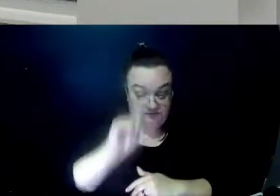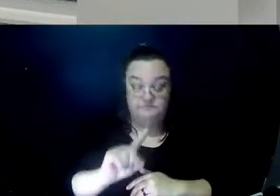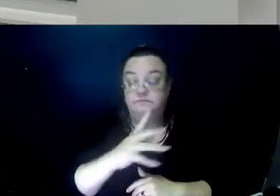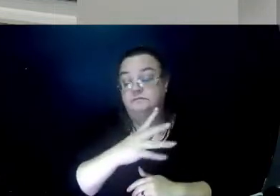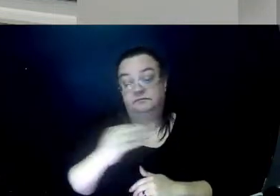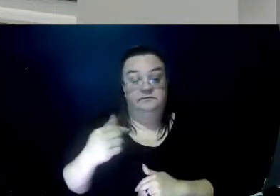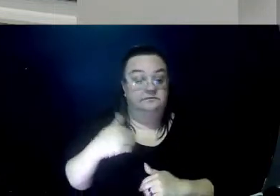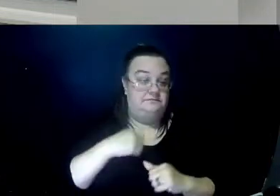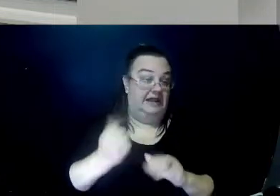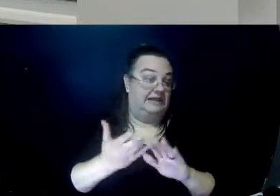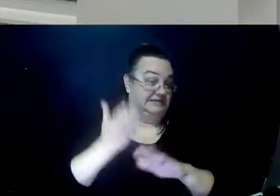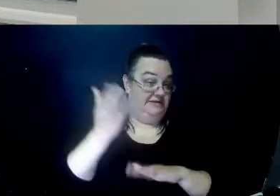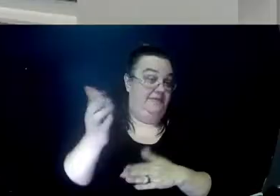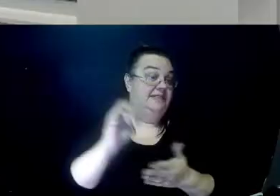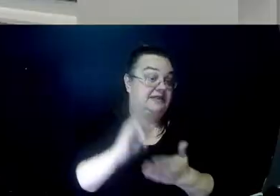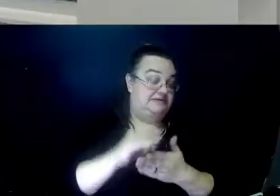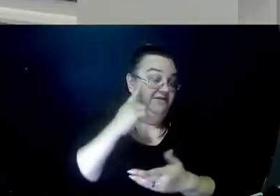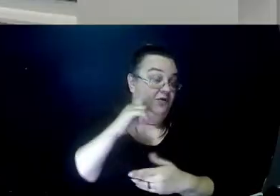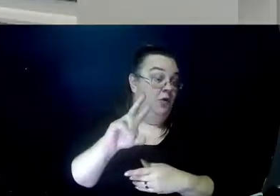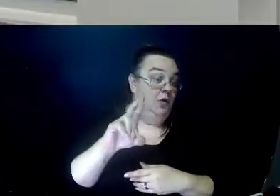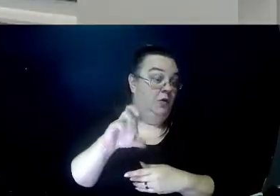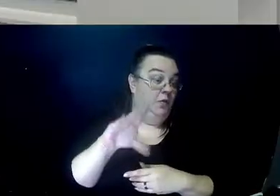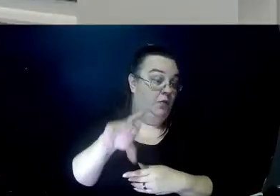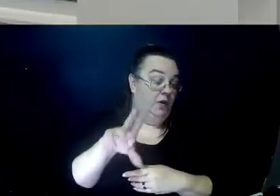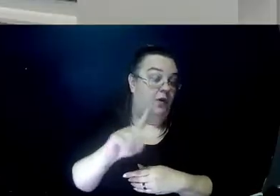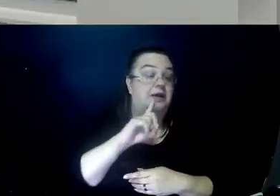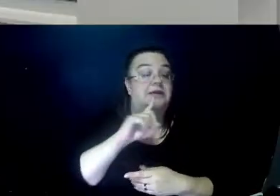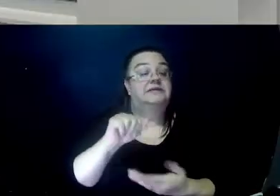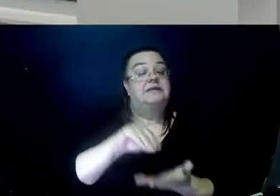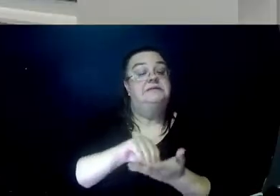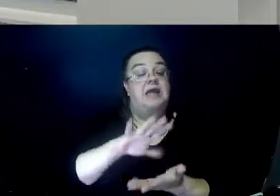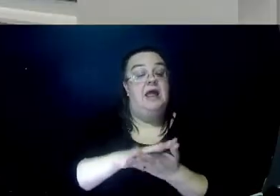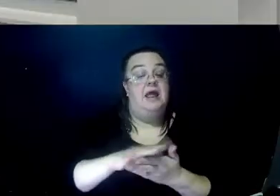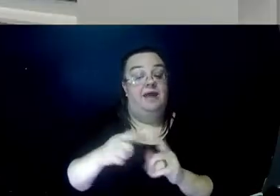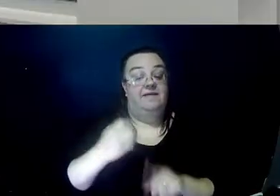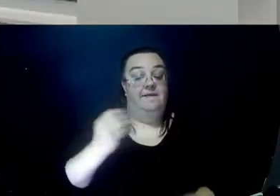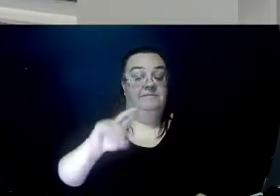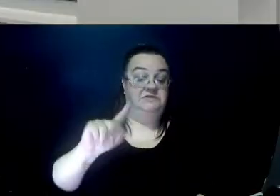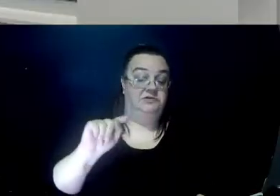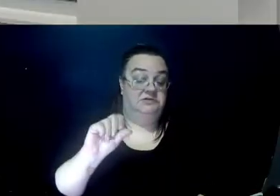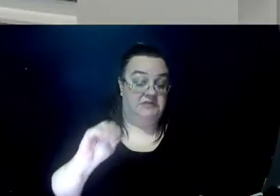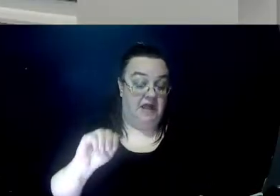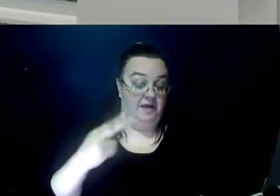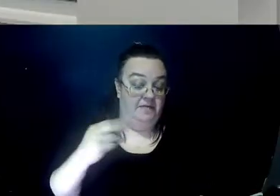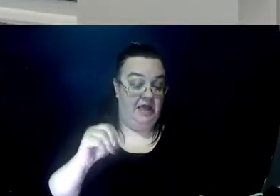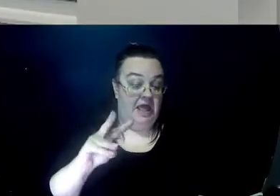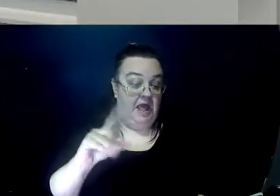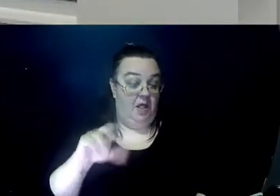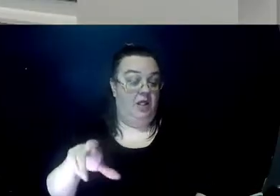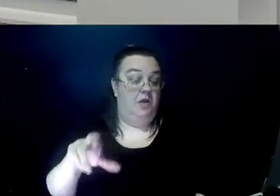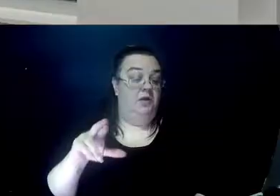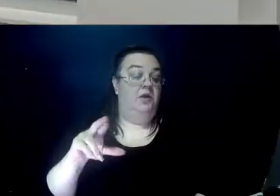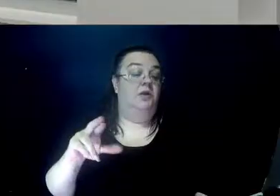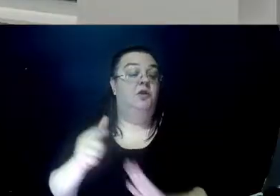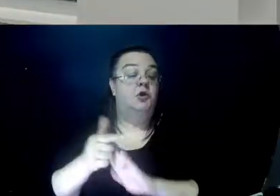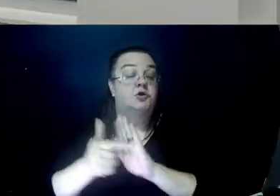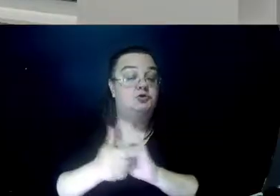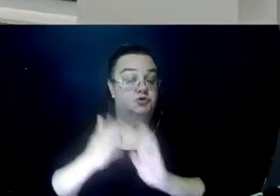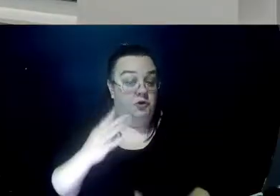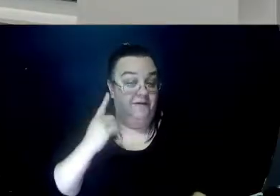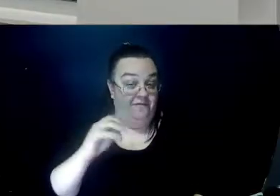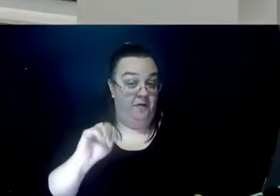I can submit this for the record, is a document from Mr. Tom Howler, the attorney for Pro Lodges that many of you know